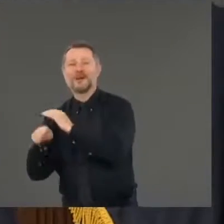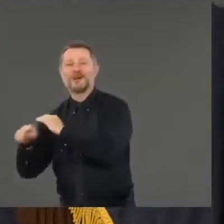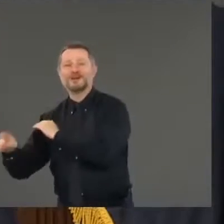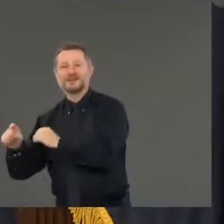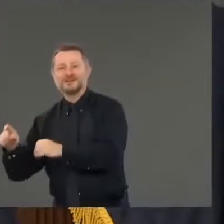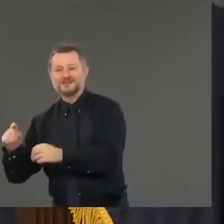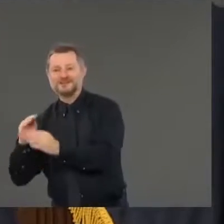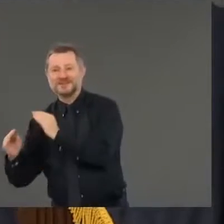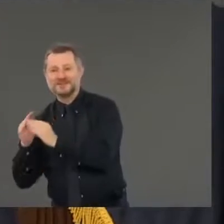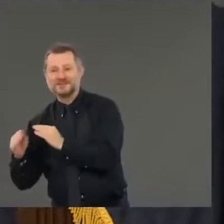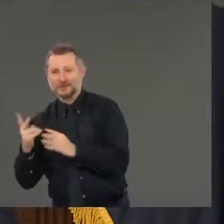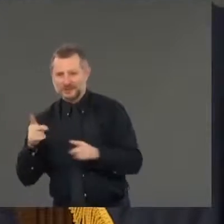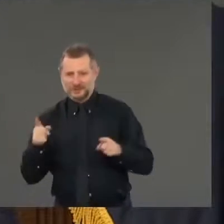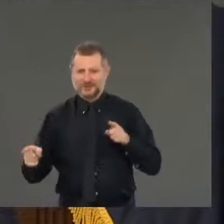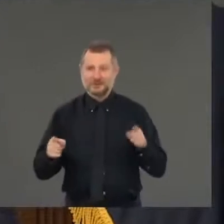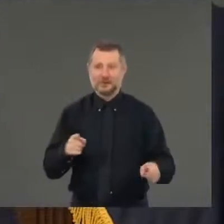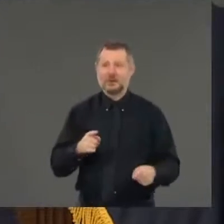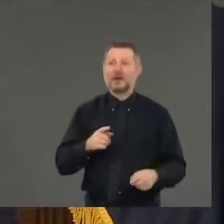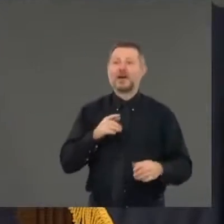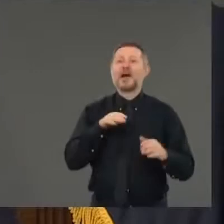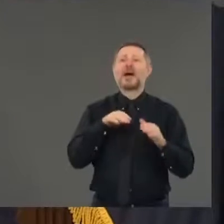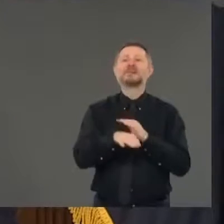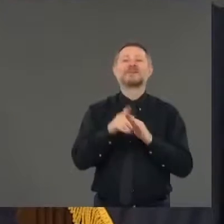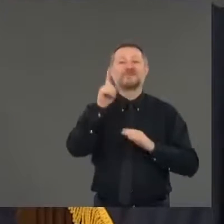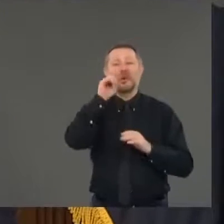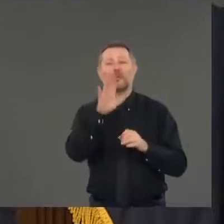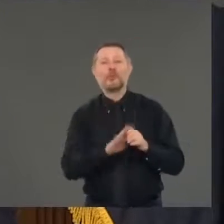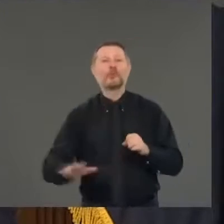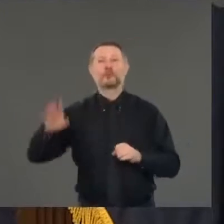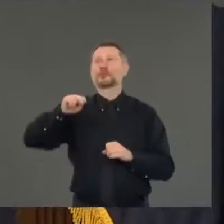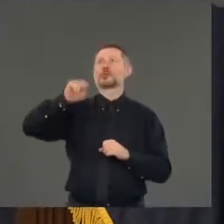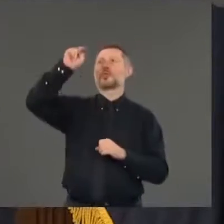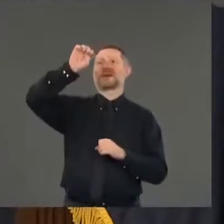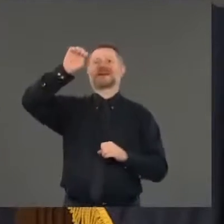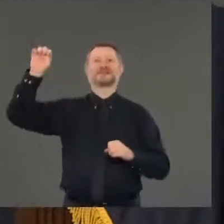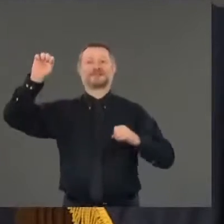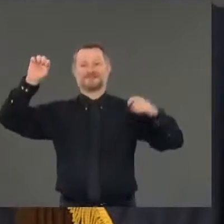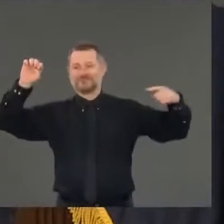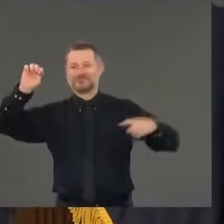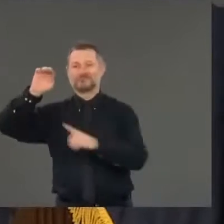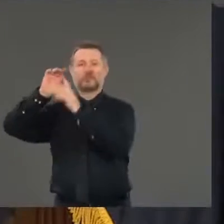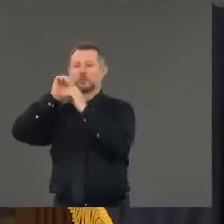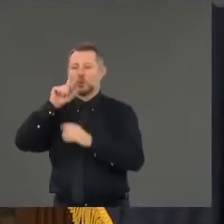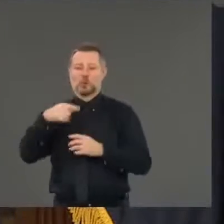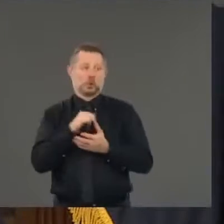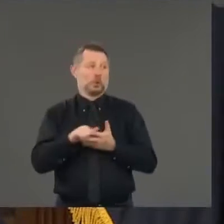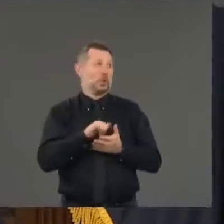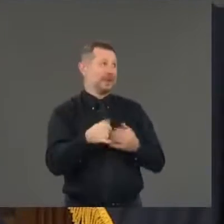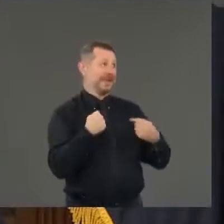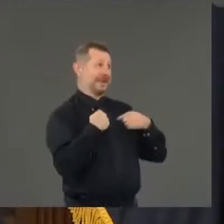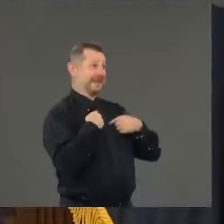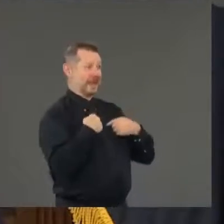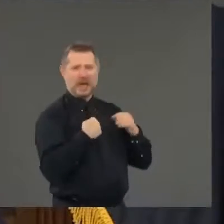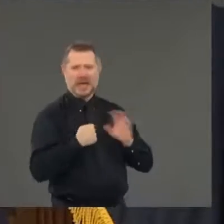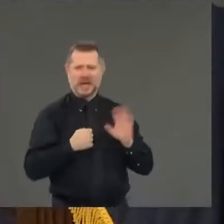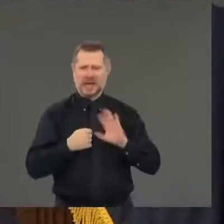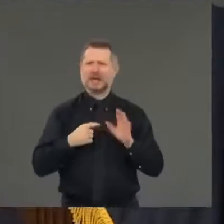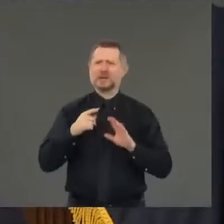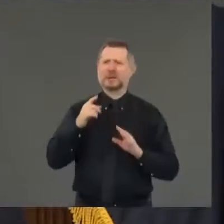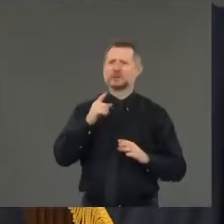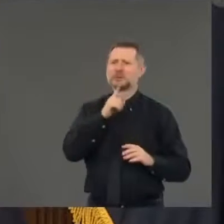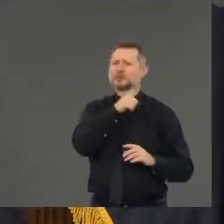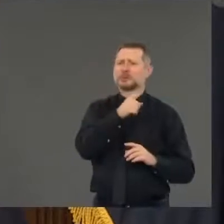to the entire Northeast, not just New York. If it was just New York, I'm sure he wouldn't care because we're a blue